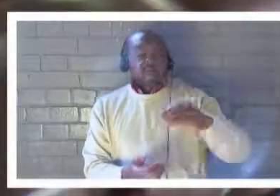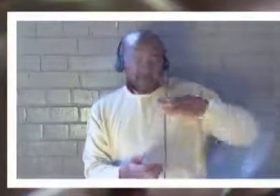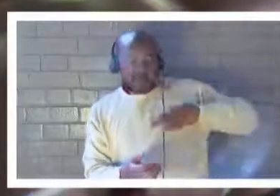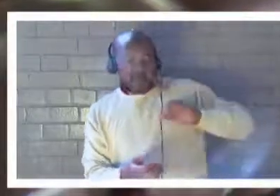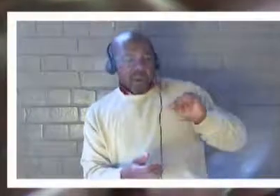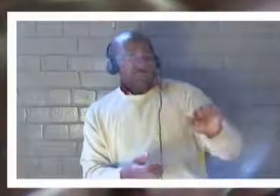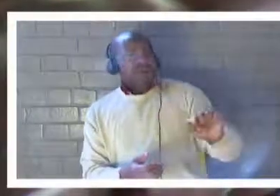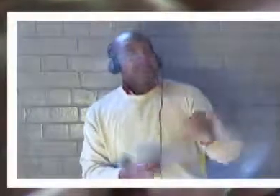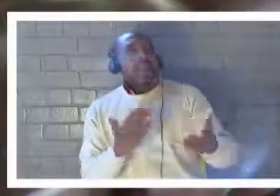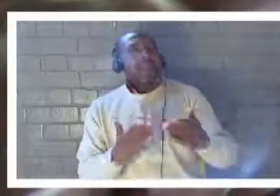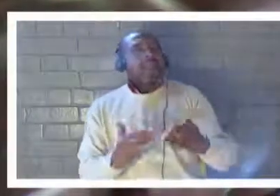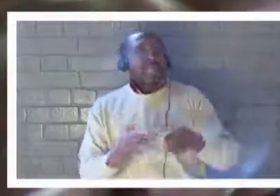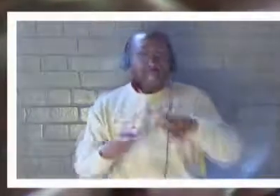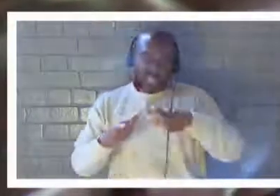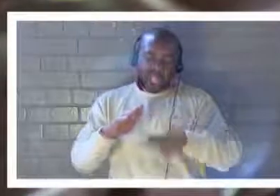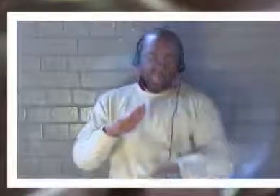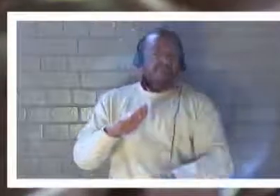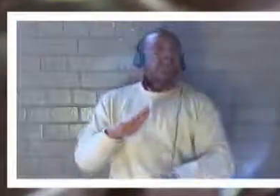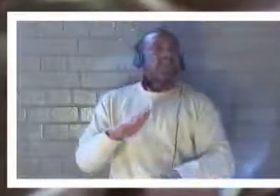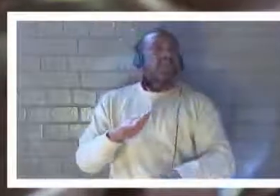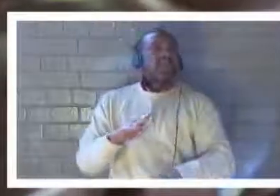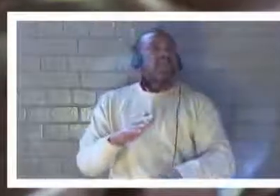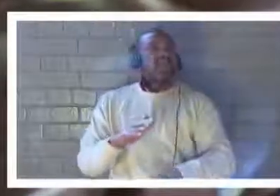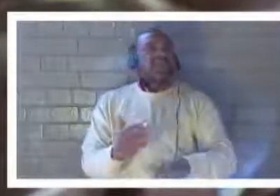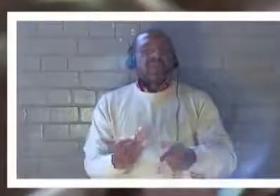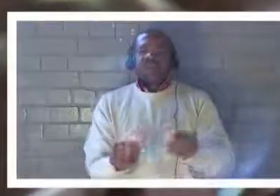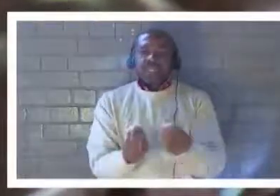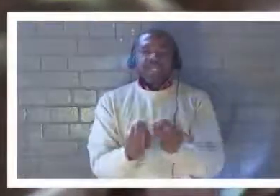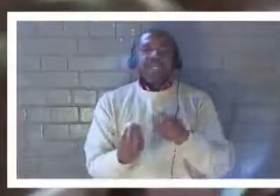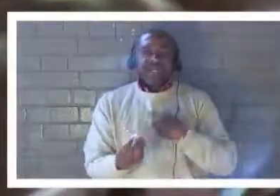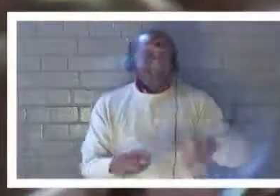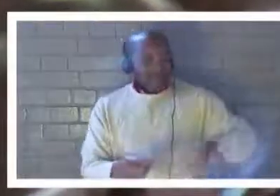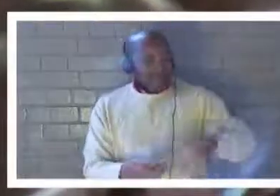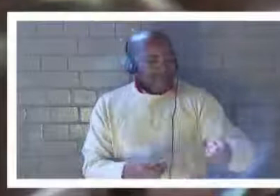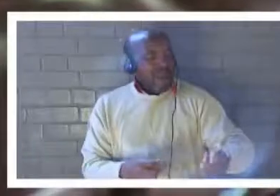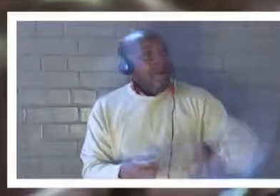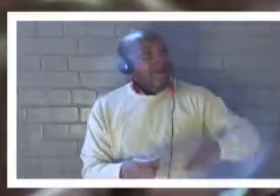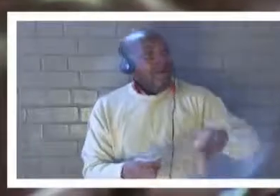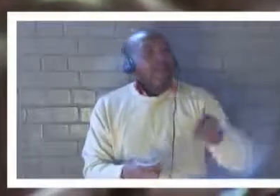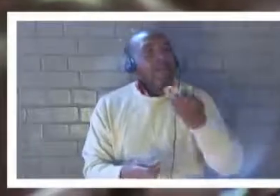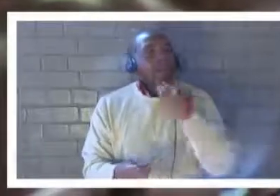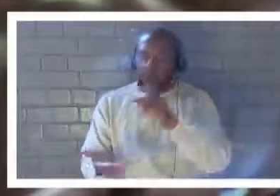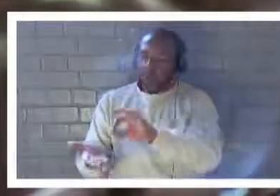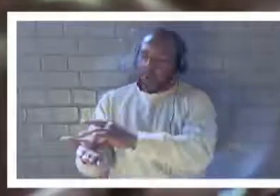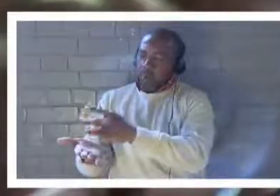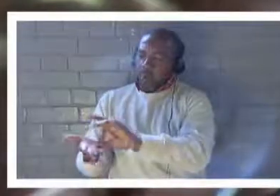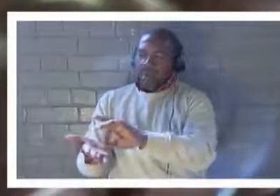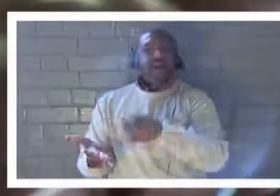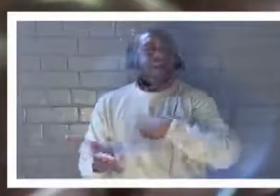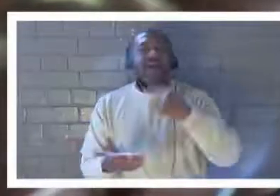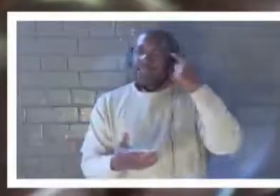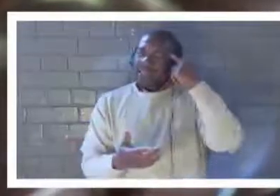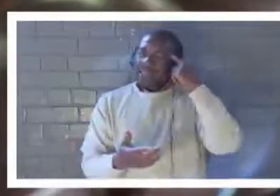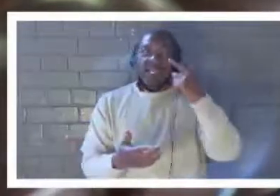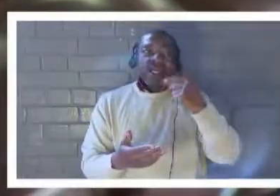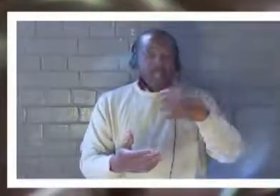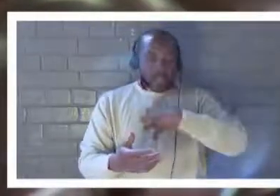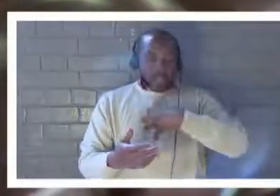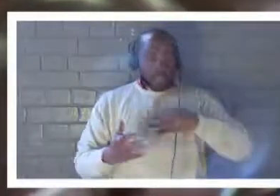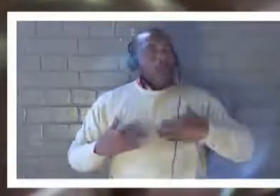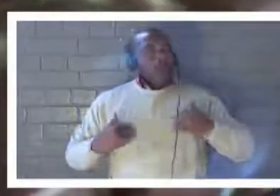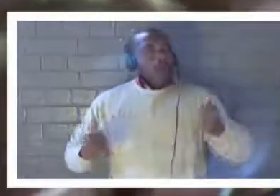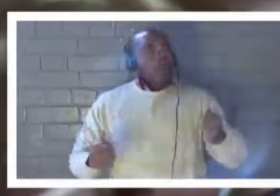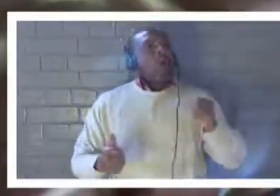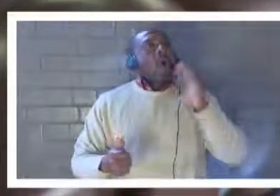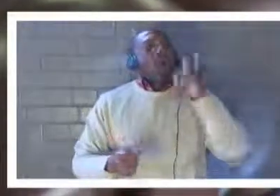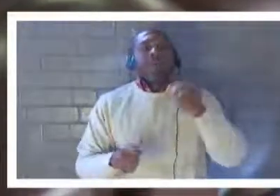what we are paying currently on contract maintenance, I believe it would make our life easier. And I would like to pause,